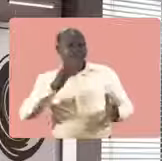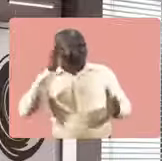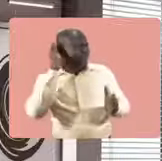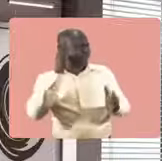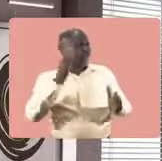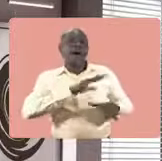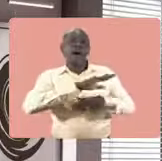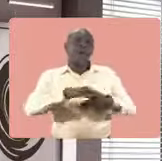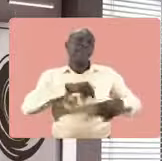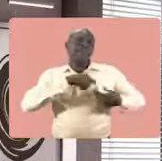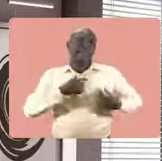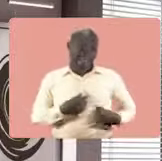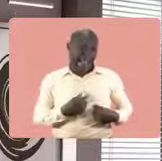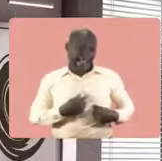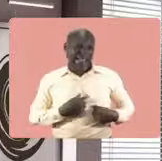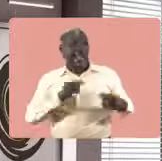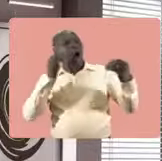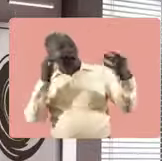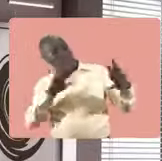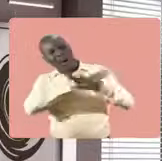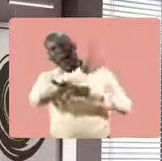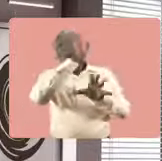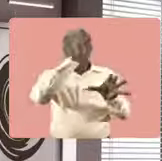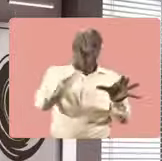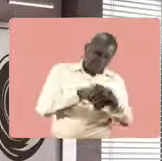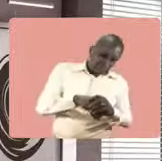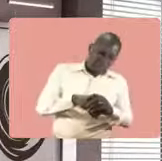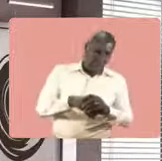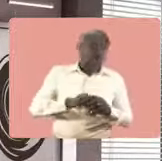mu na ne santi no omo aka